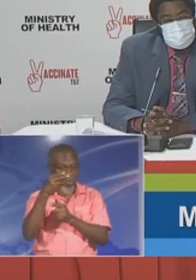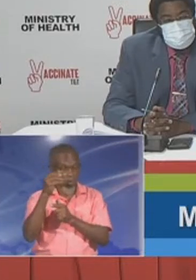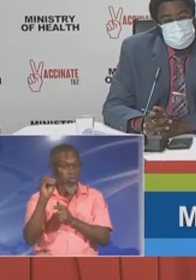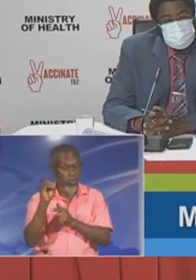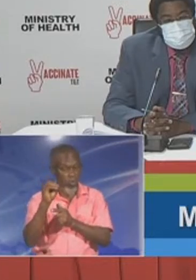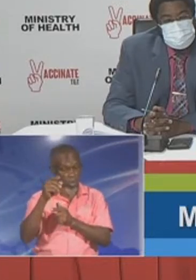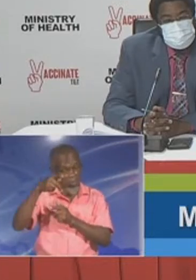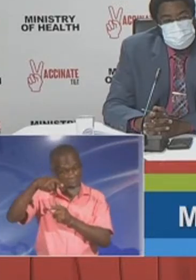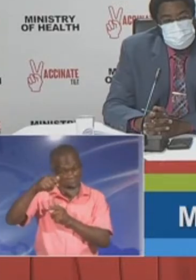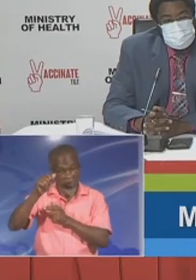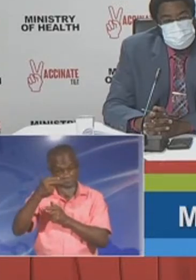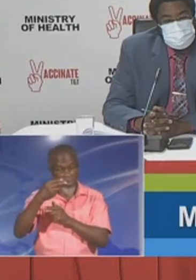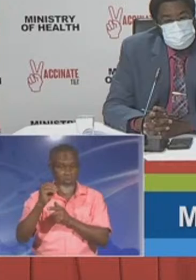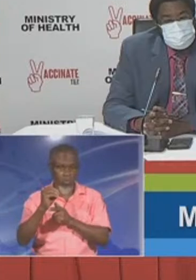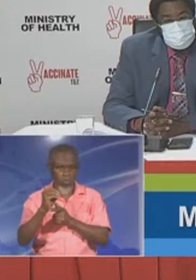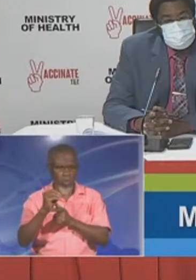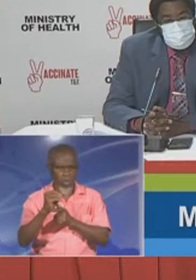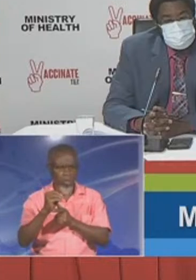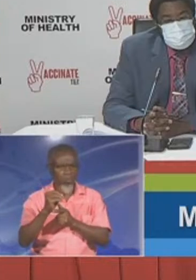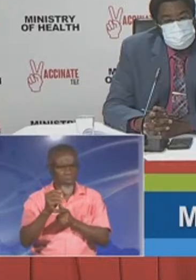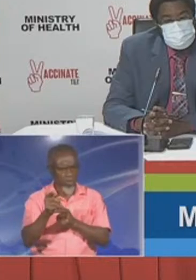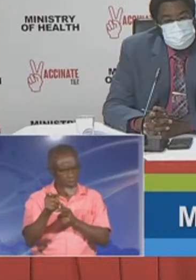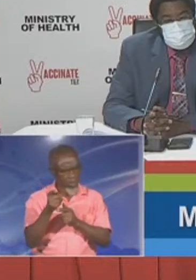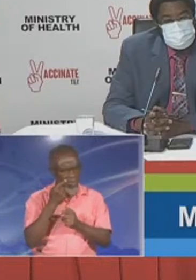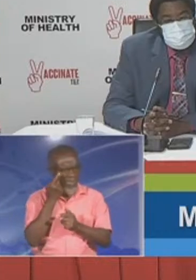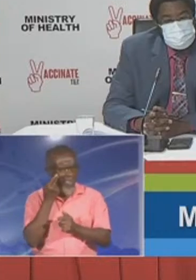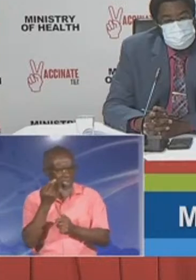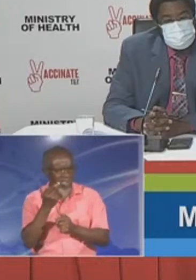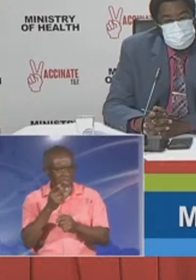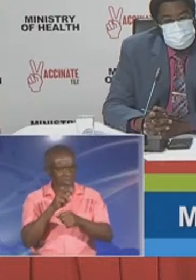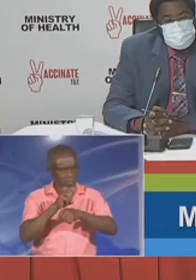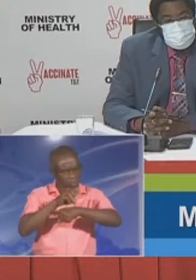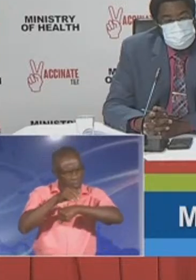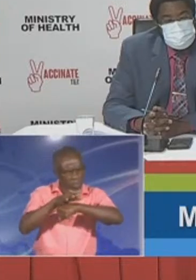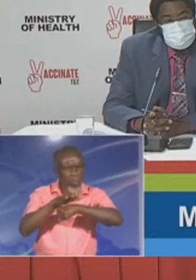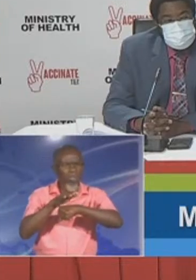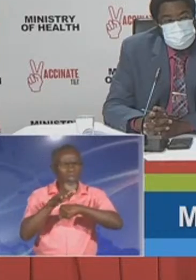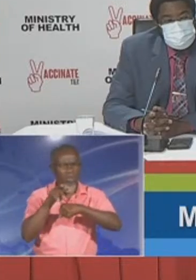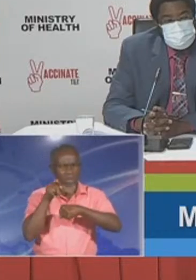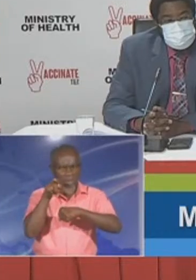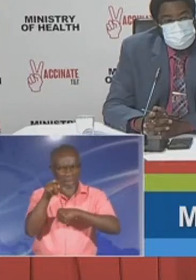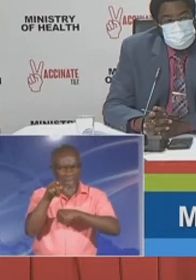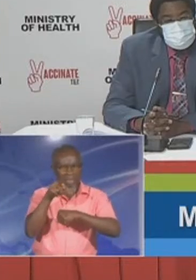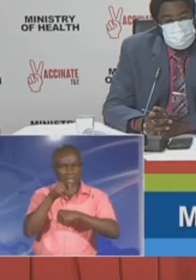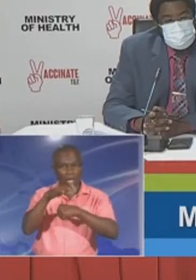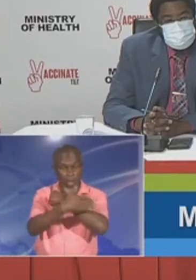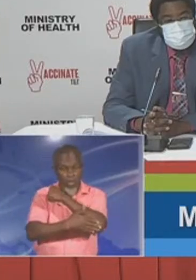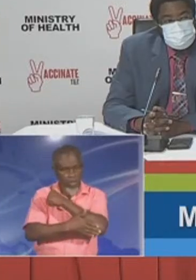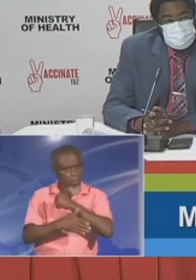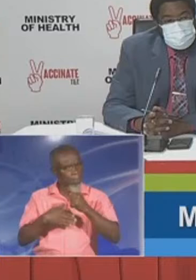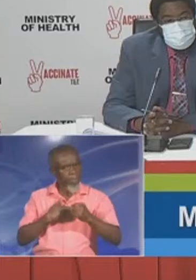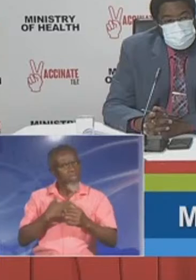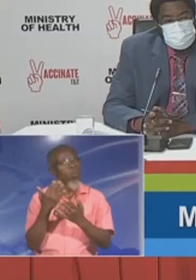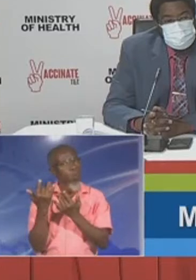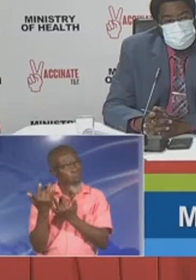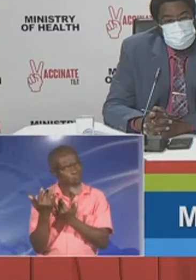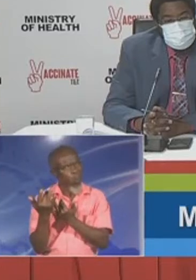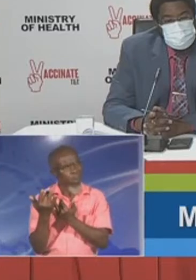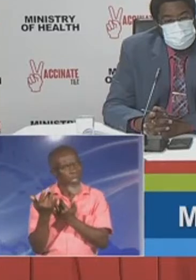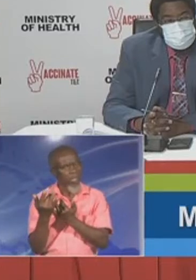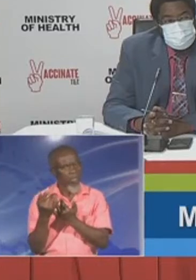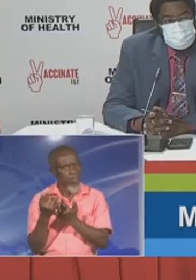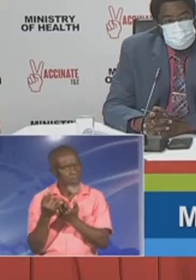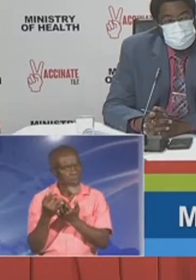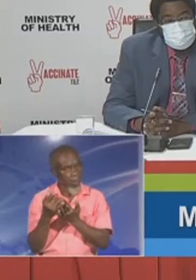WHO, advised countries against reducing public health measures too early. So is it that we've moved away from the